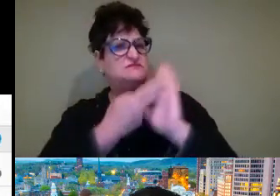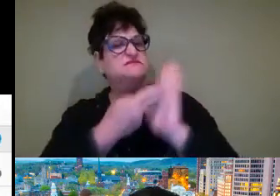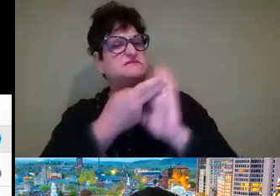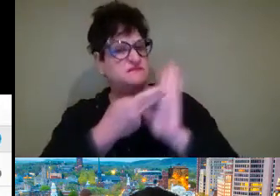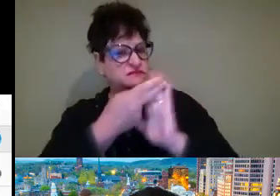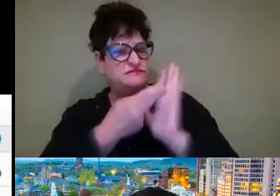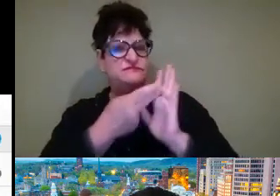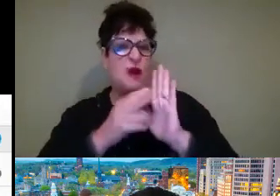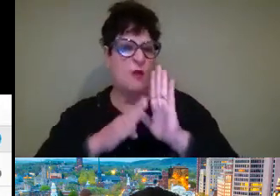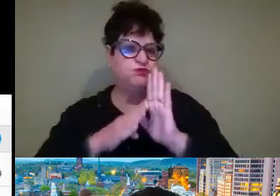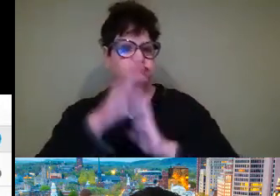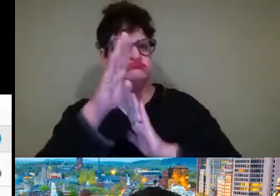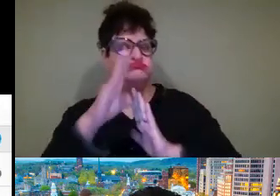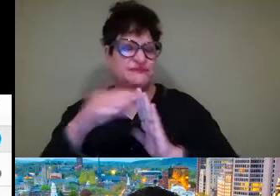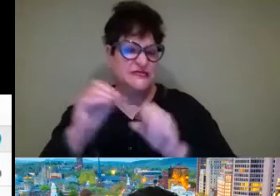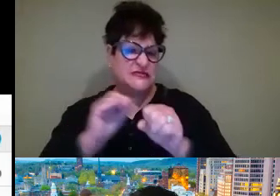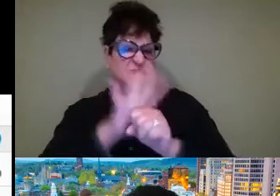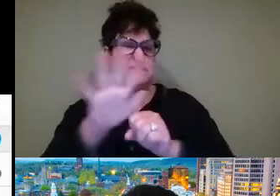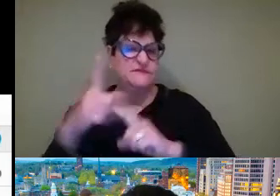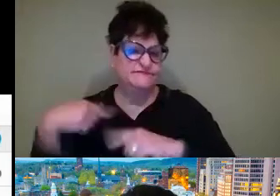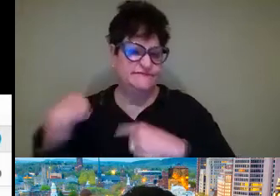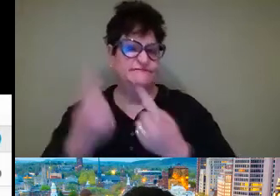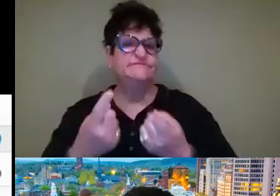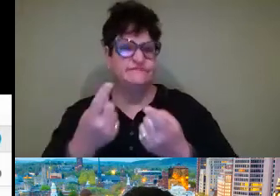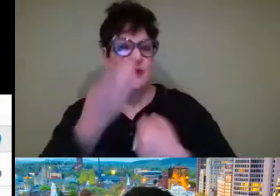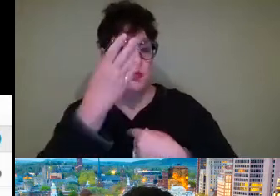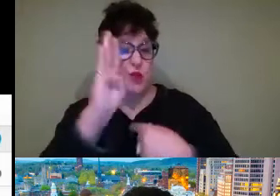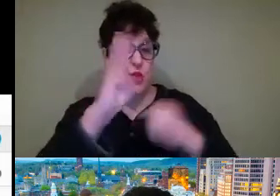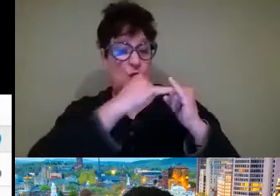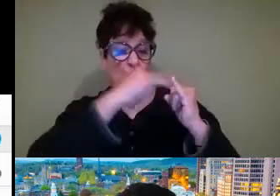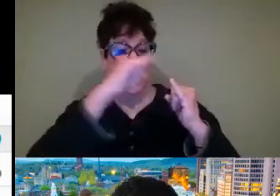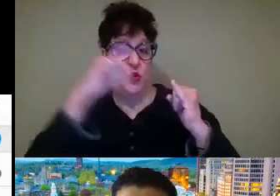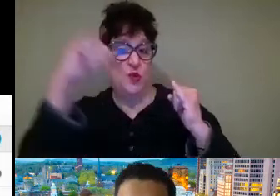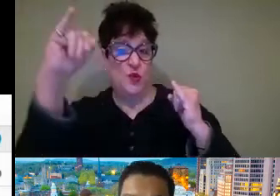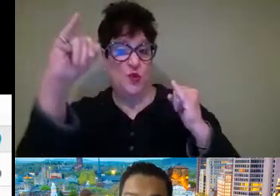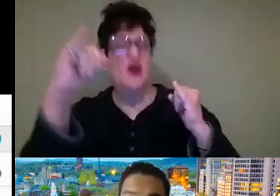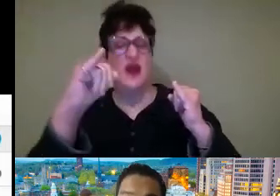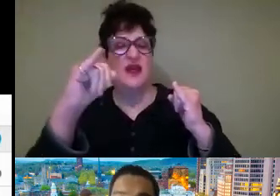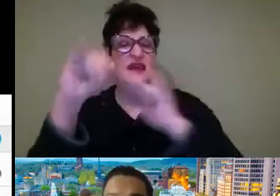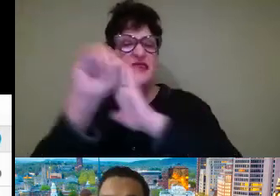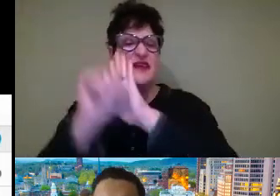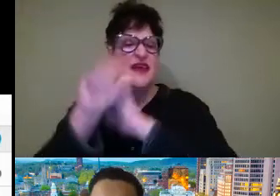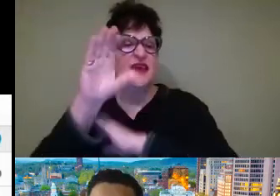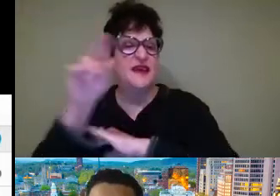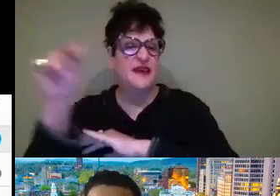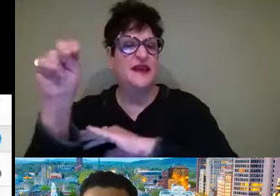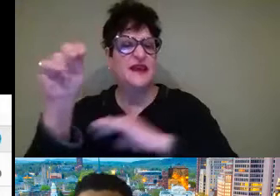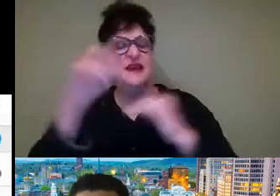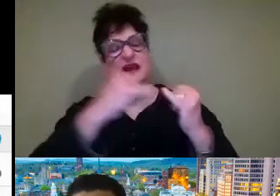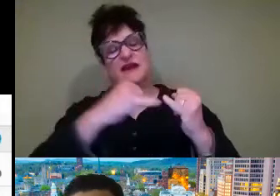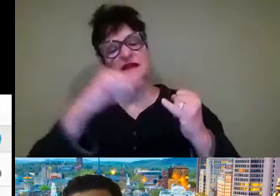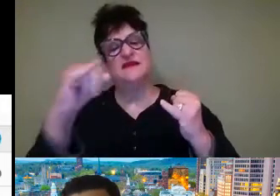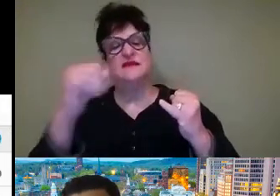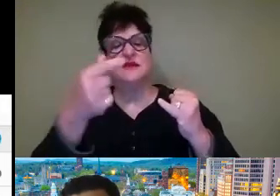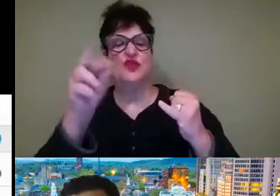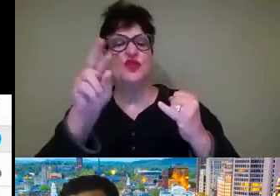the pandemic on the blue line, the state's cases on the gray line, and the